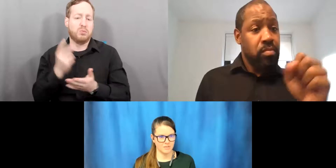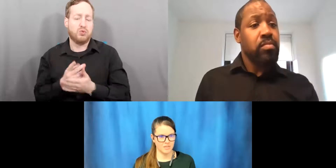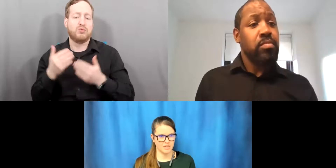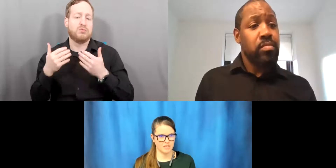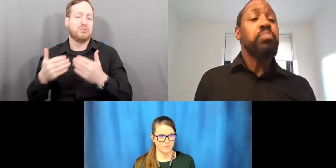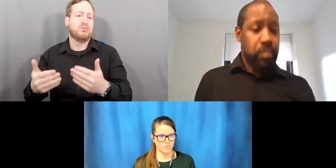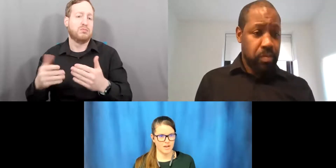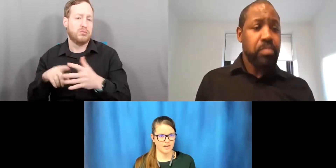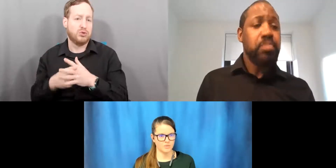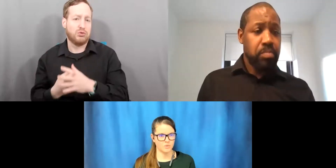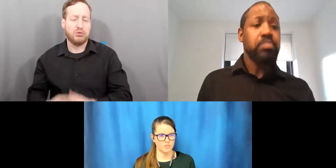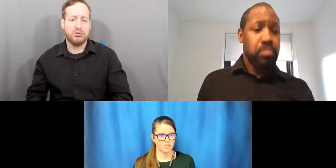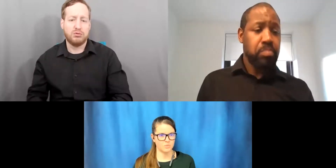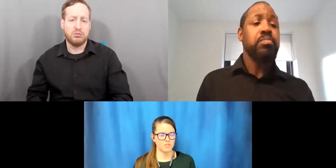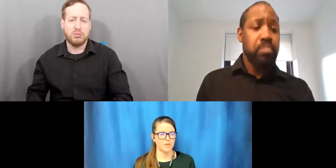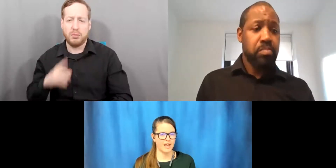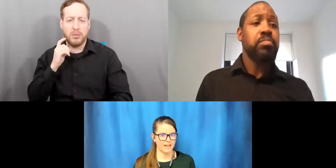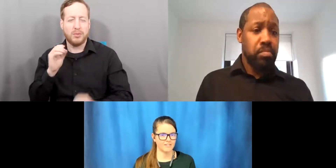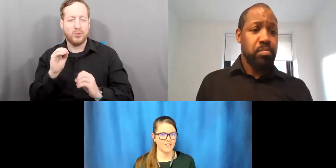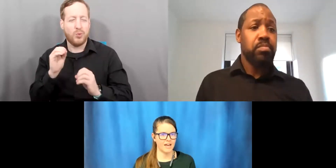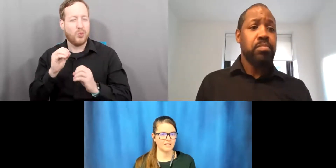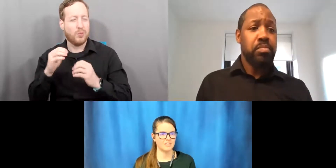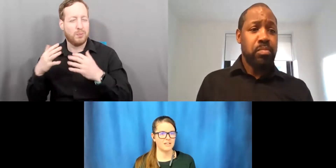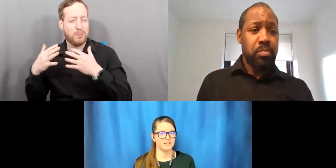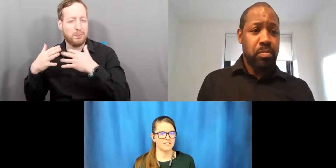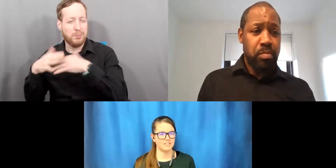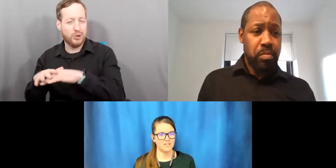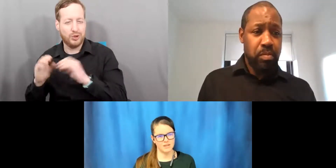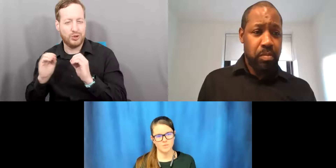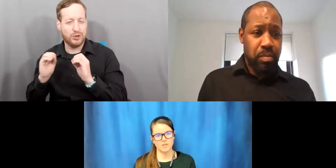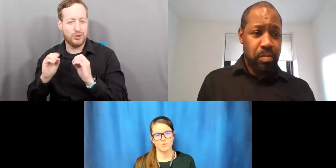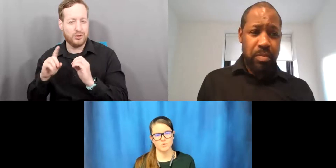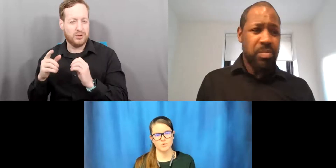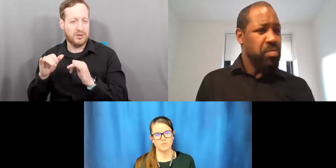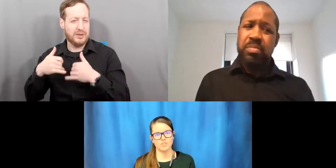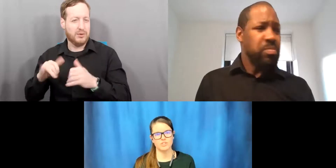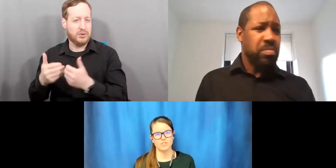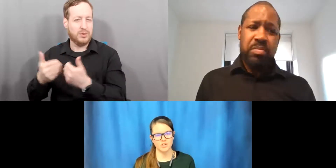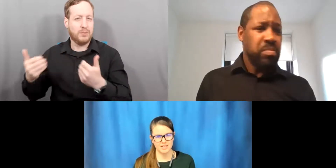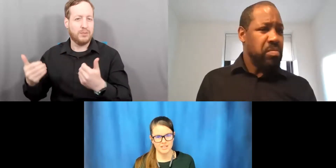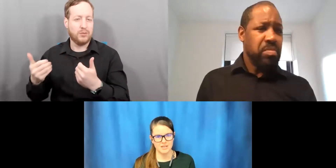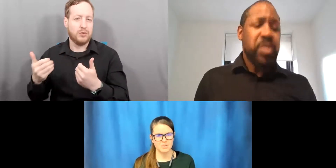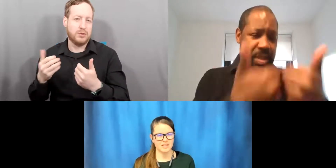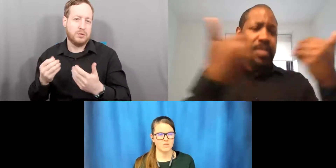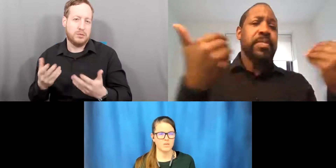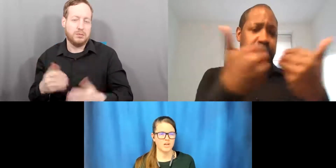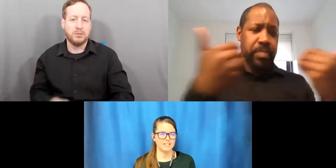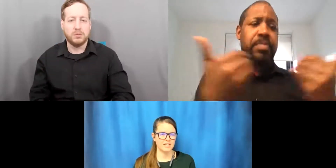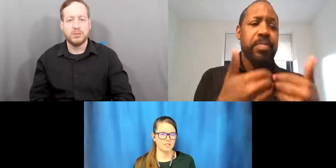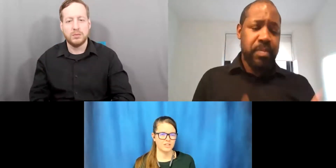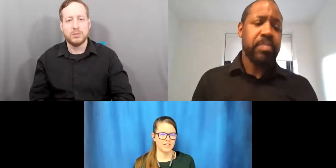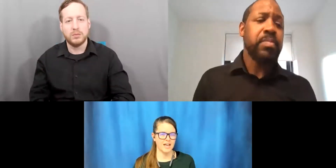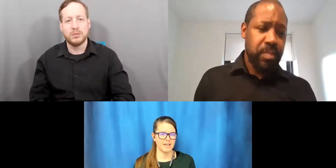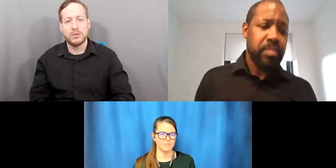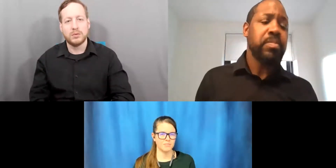in that committee is where we're at now. So once we have that list of names, we could approve to start it. But I think we're not